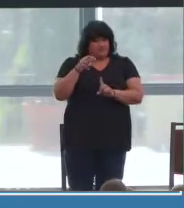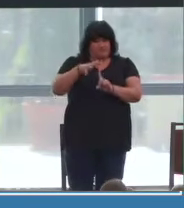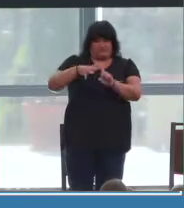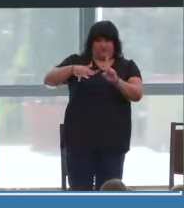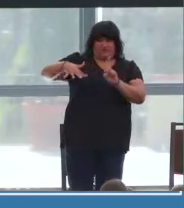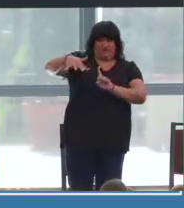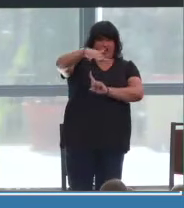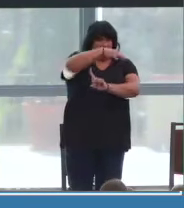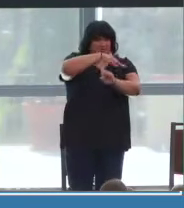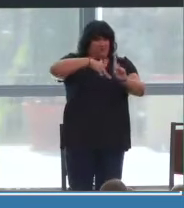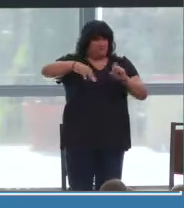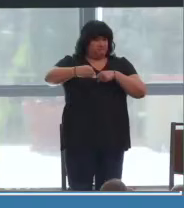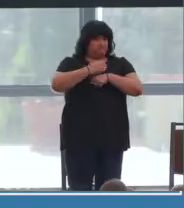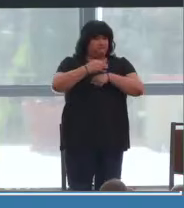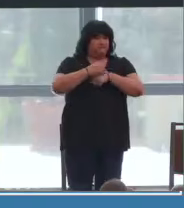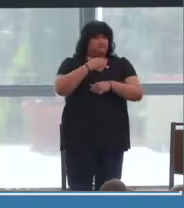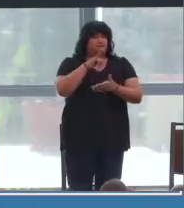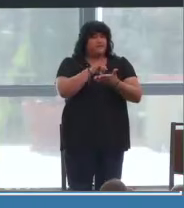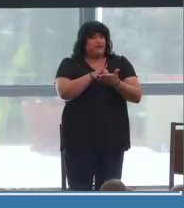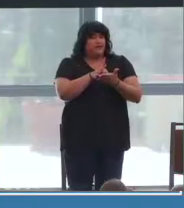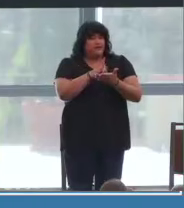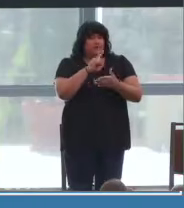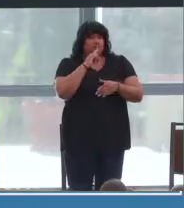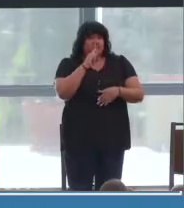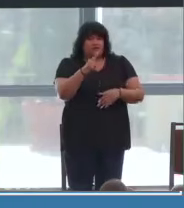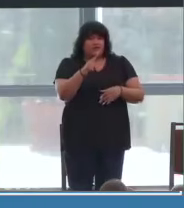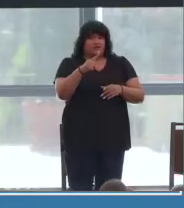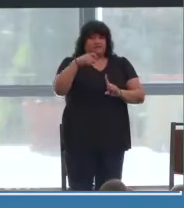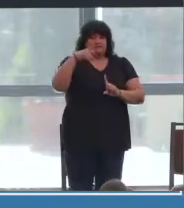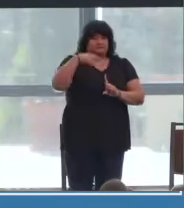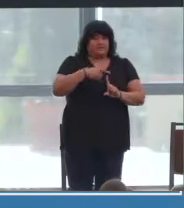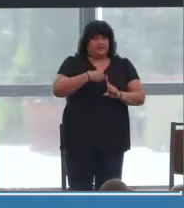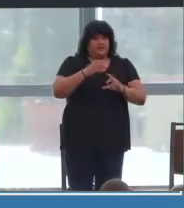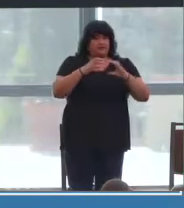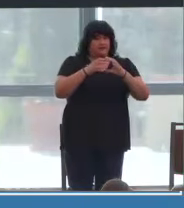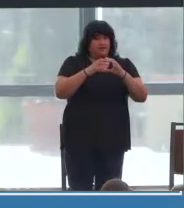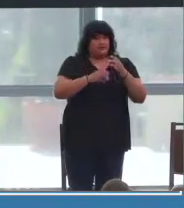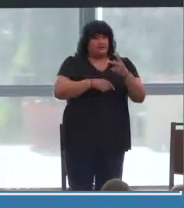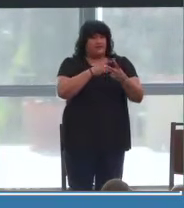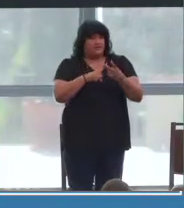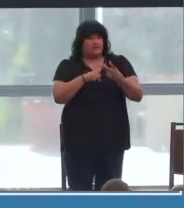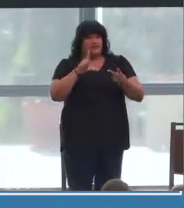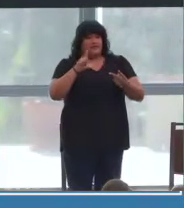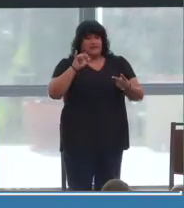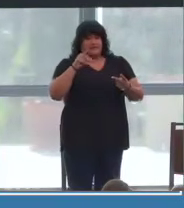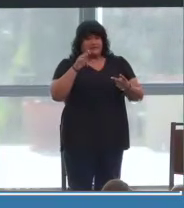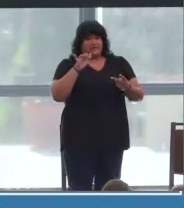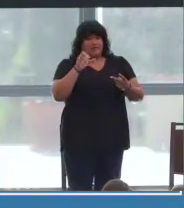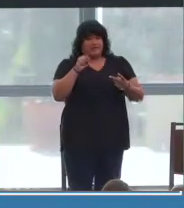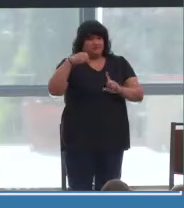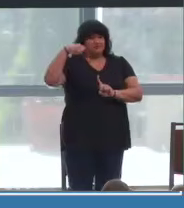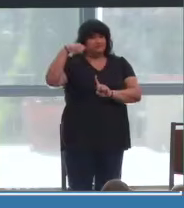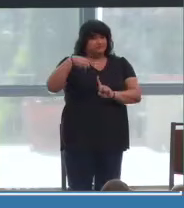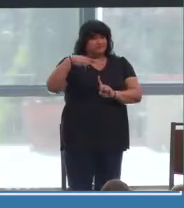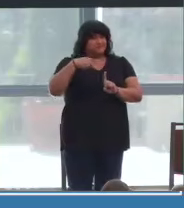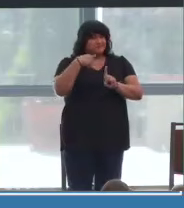environment, and it activates white cells and lymphocytes, and it drives a lot of the